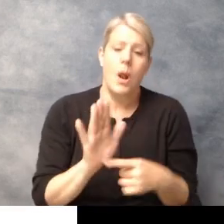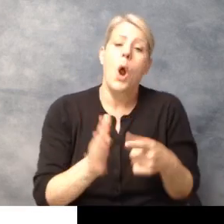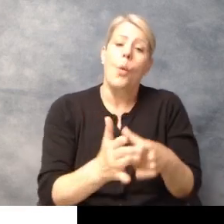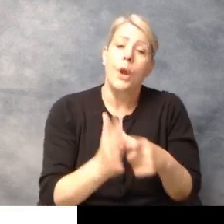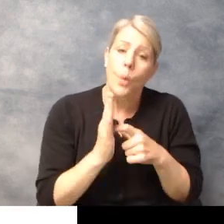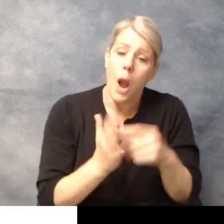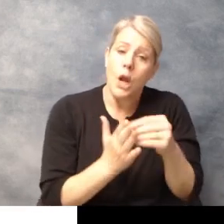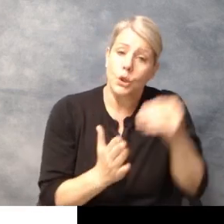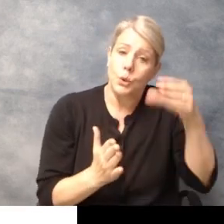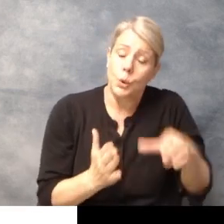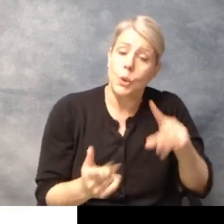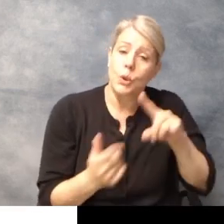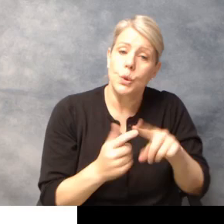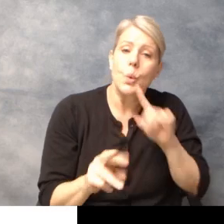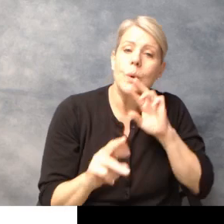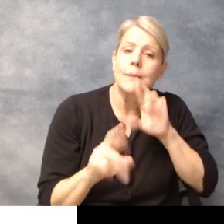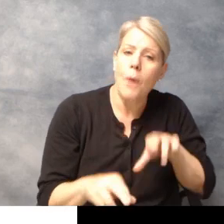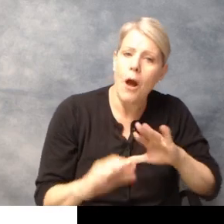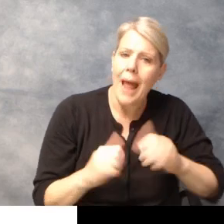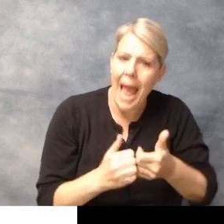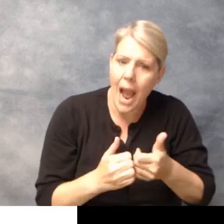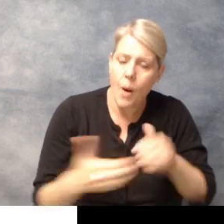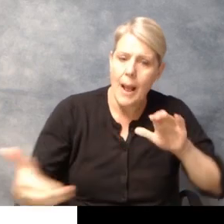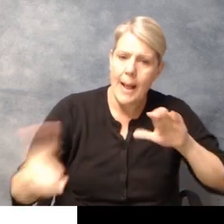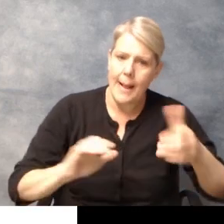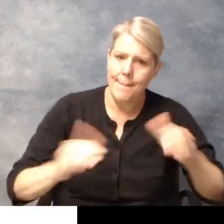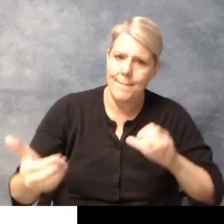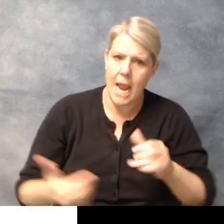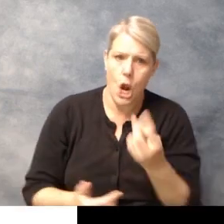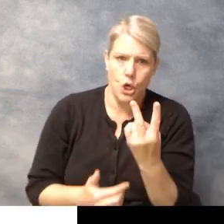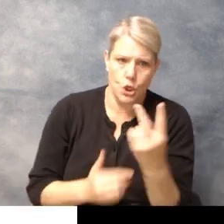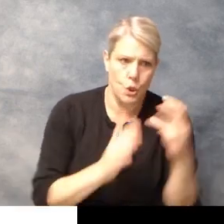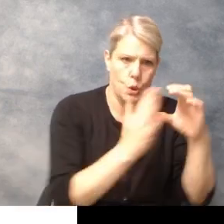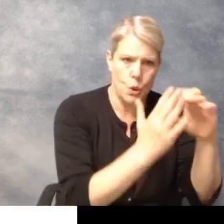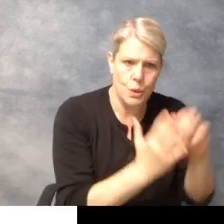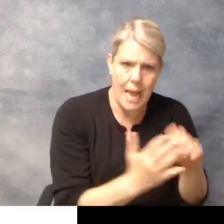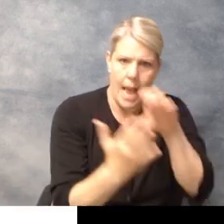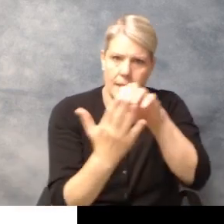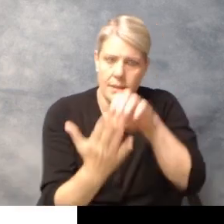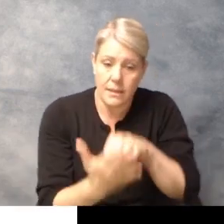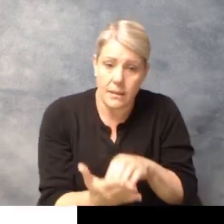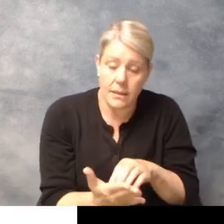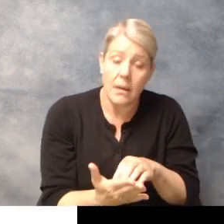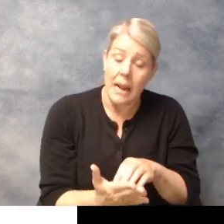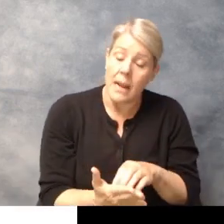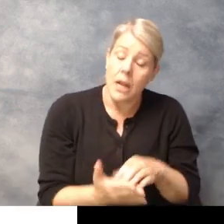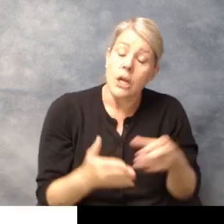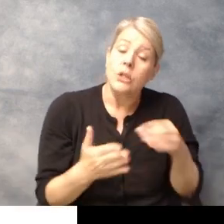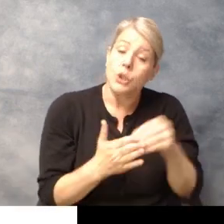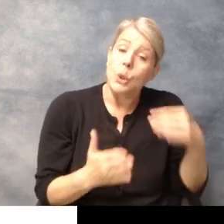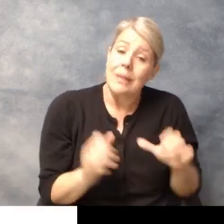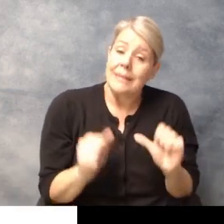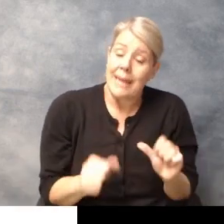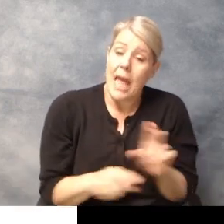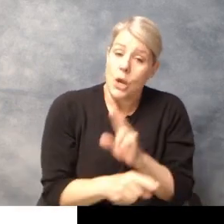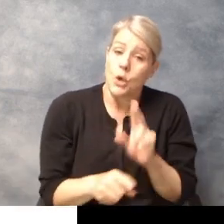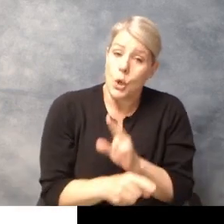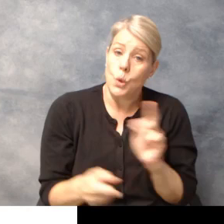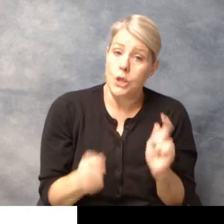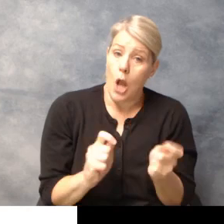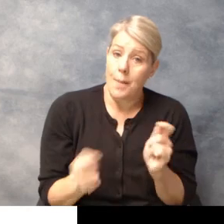by comparing two texts. Students would still be able to use accommodations if they were permitted on the